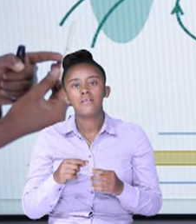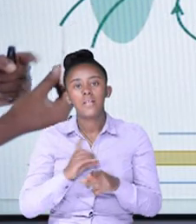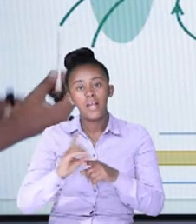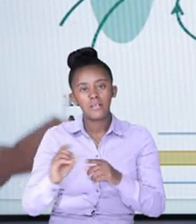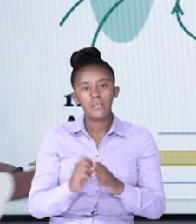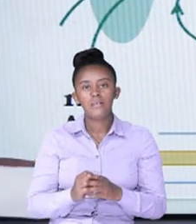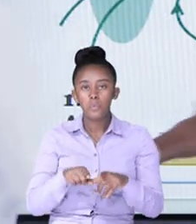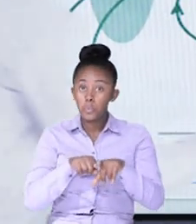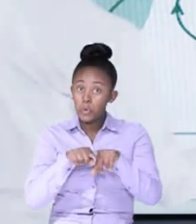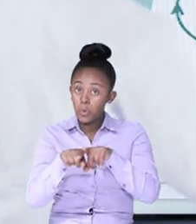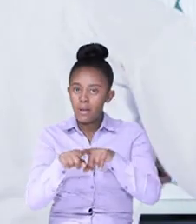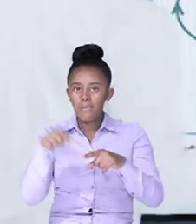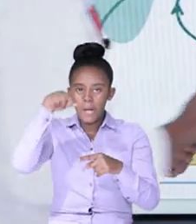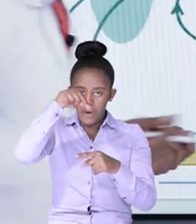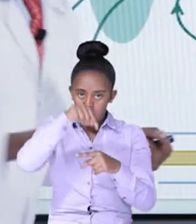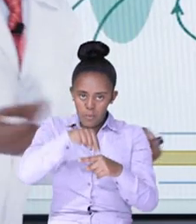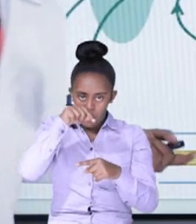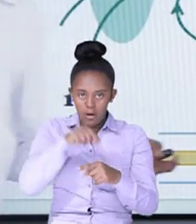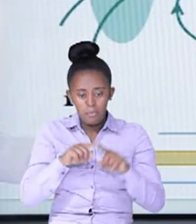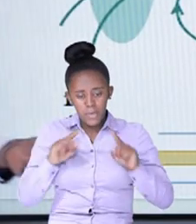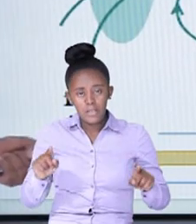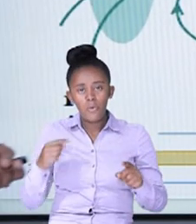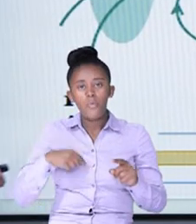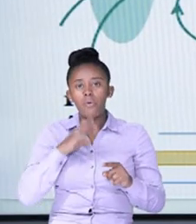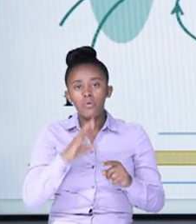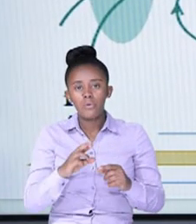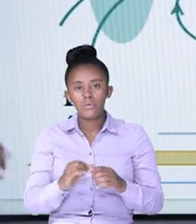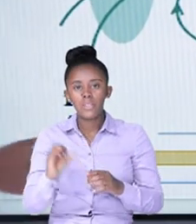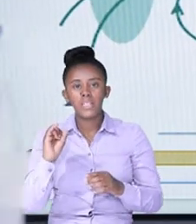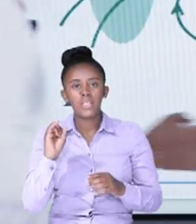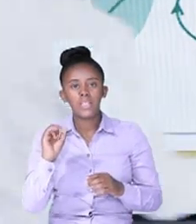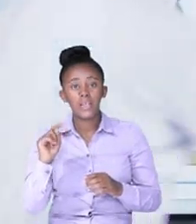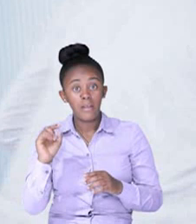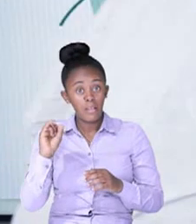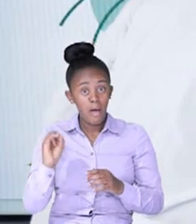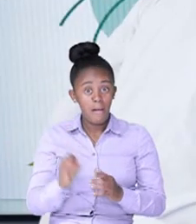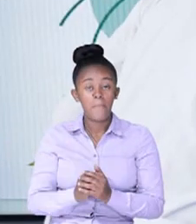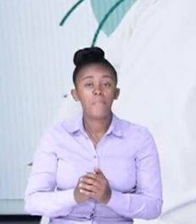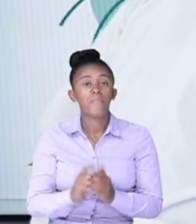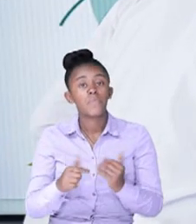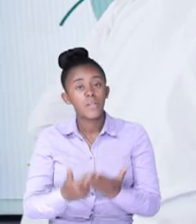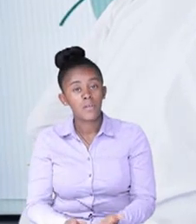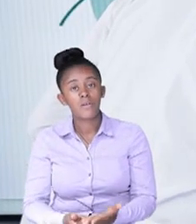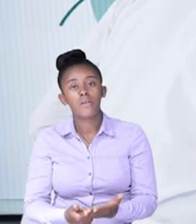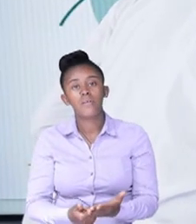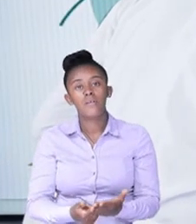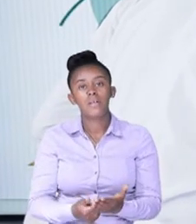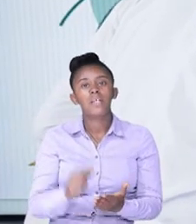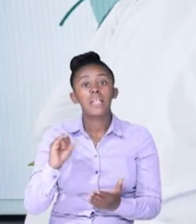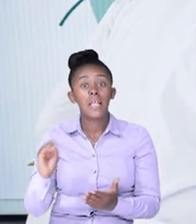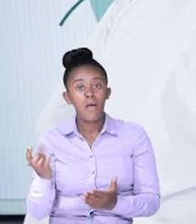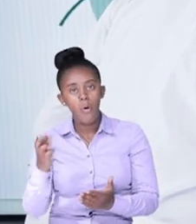perpendicular. But we are not going to take theta to be 90, because we are trying to find theta or